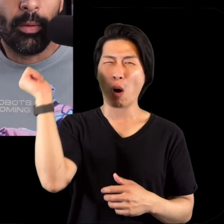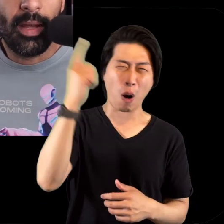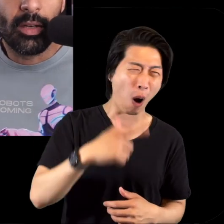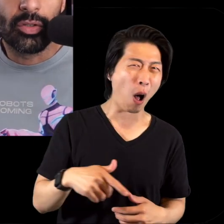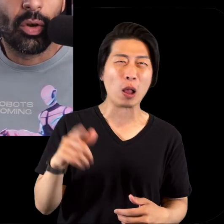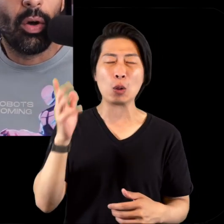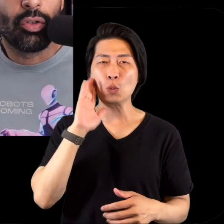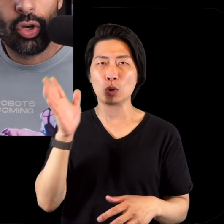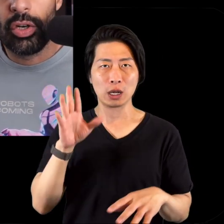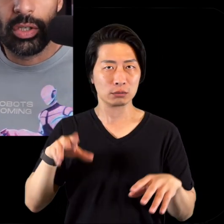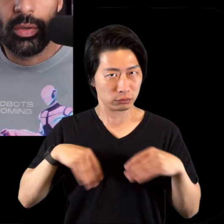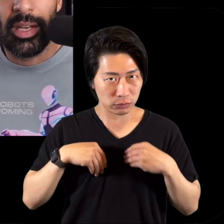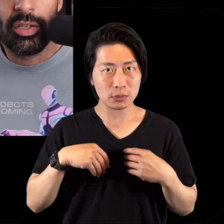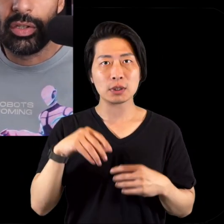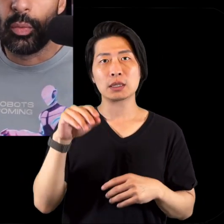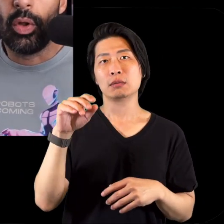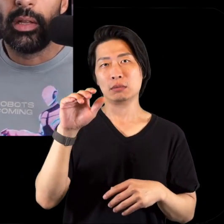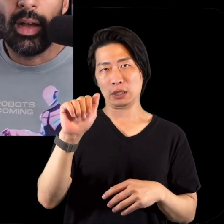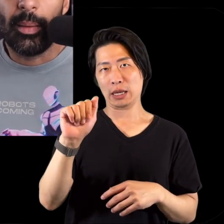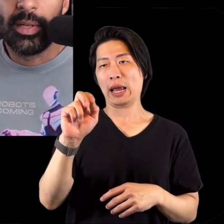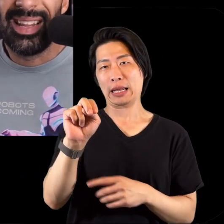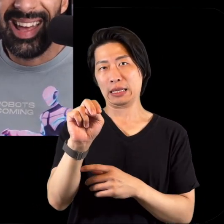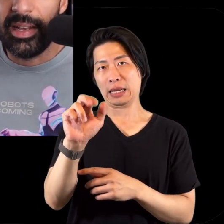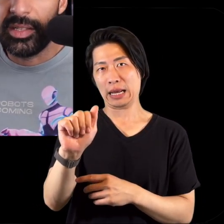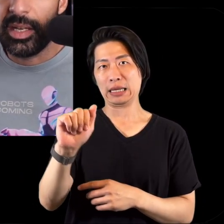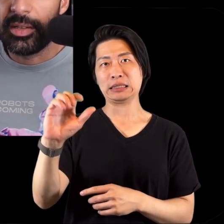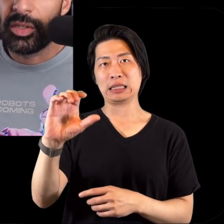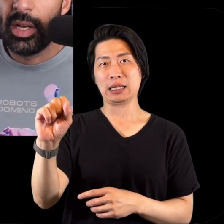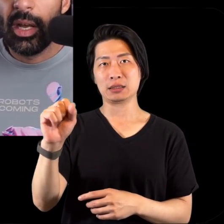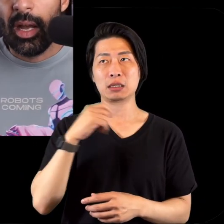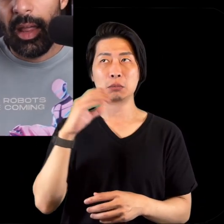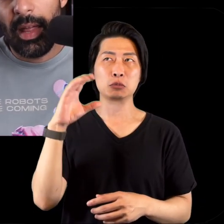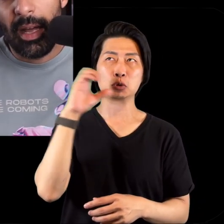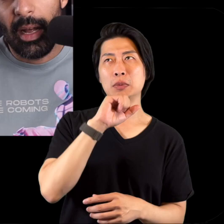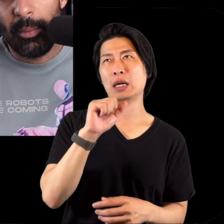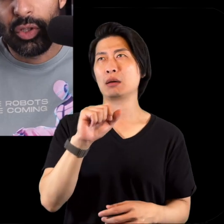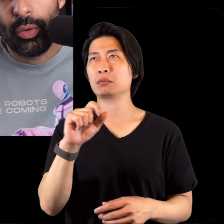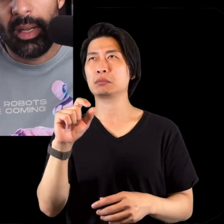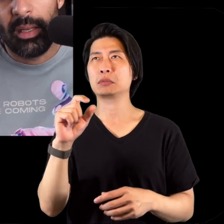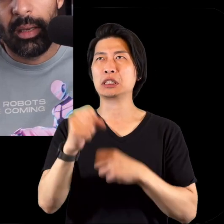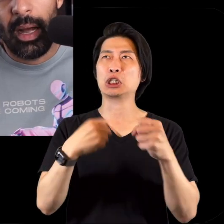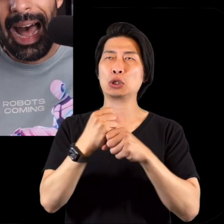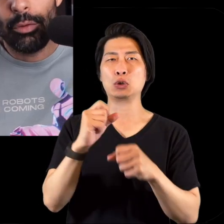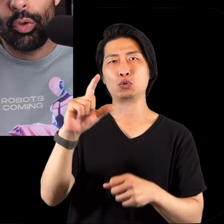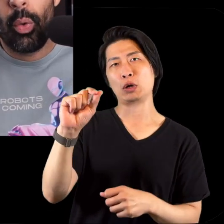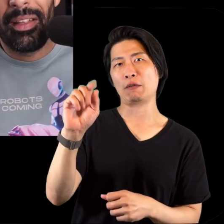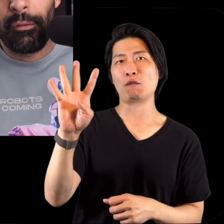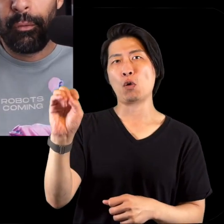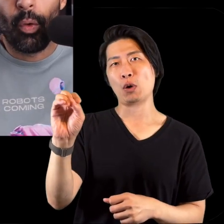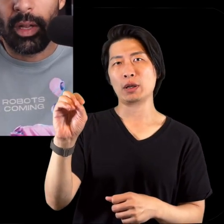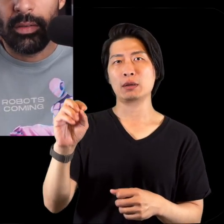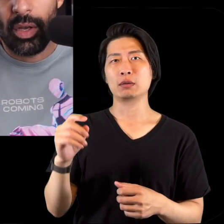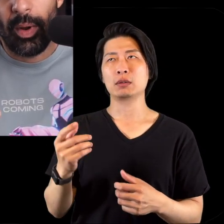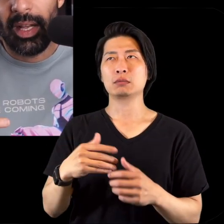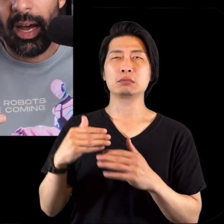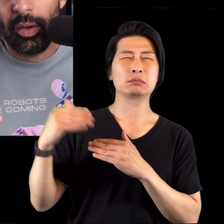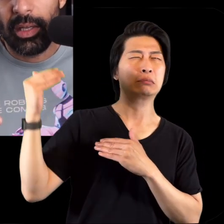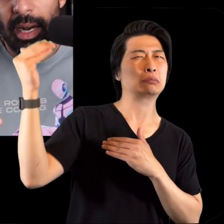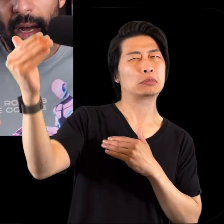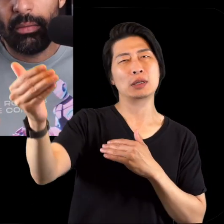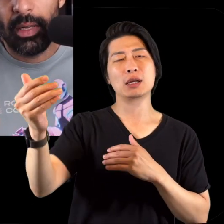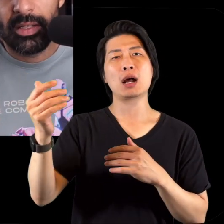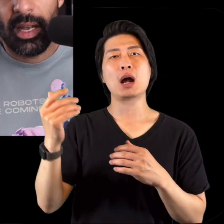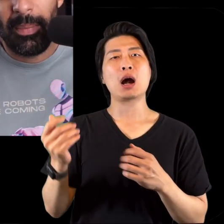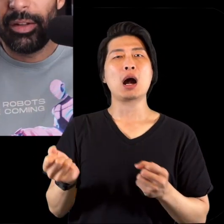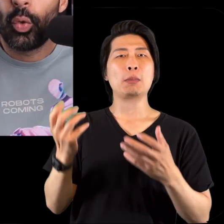all automakers and all charging locations will adopt the NACS. And then I'm assuming out to 2040. So I want to